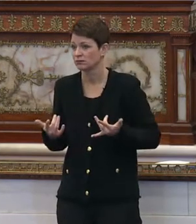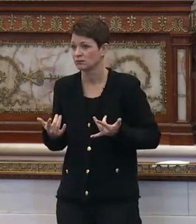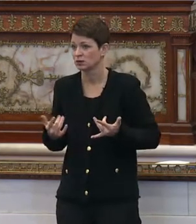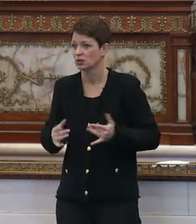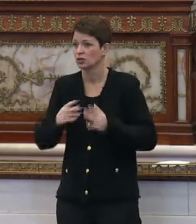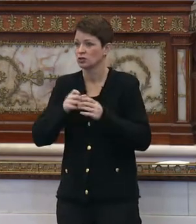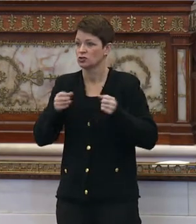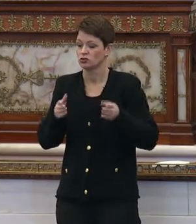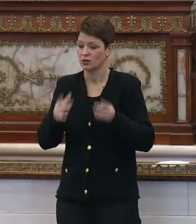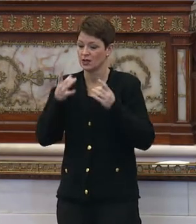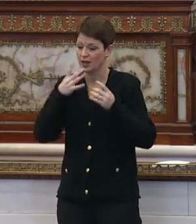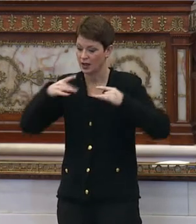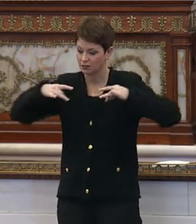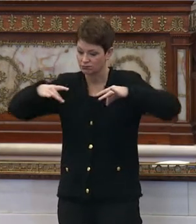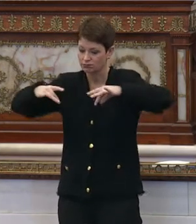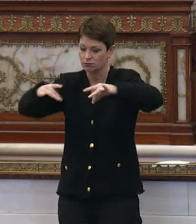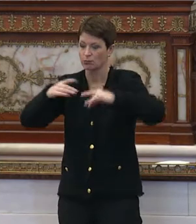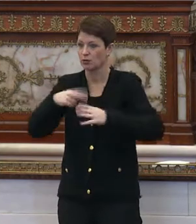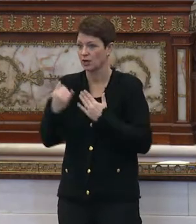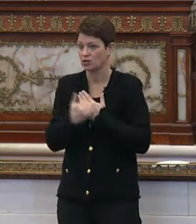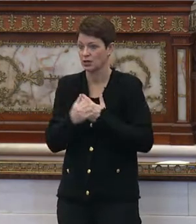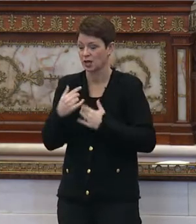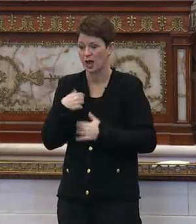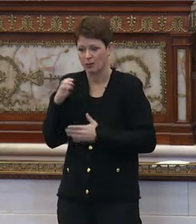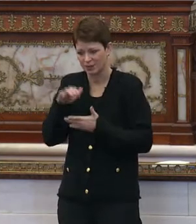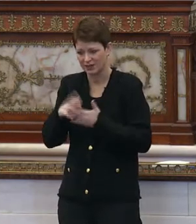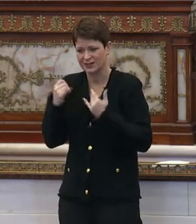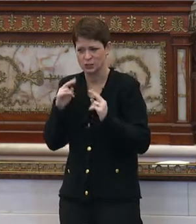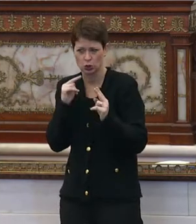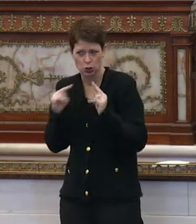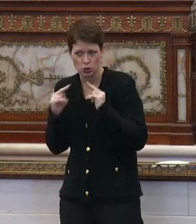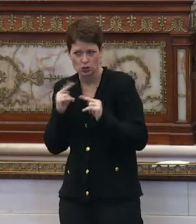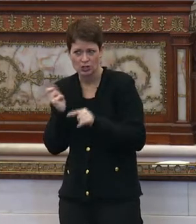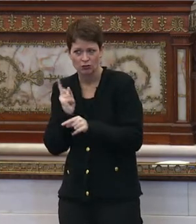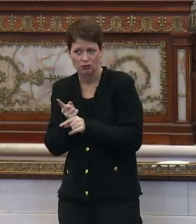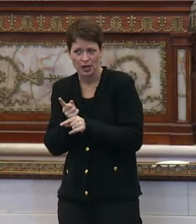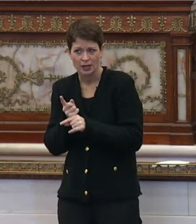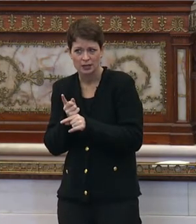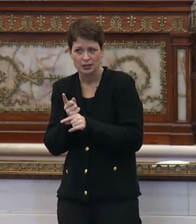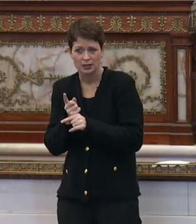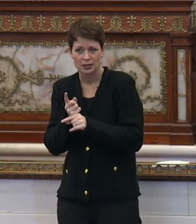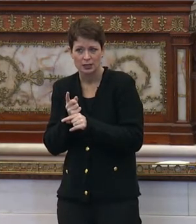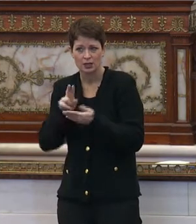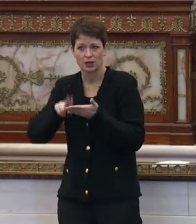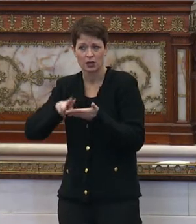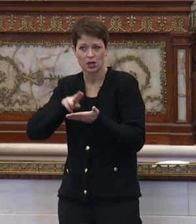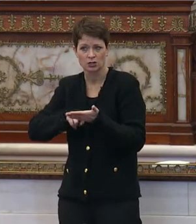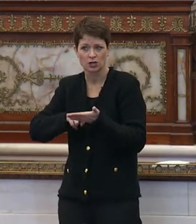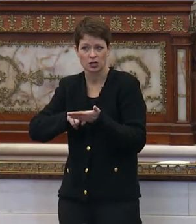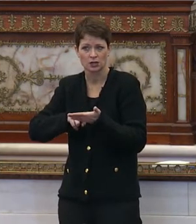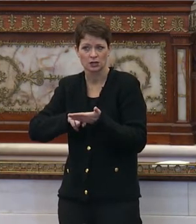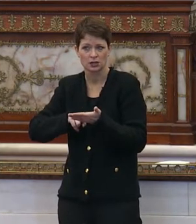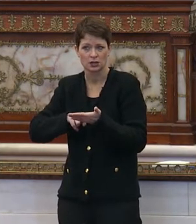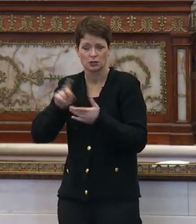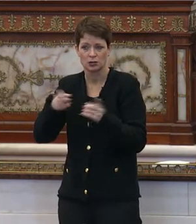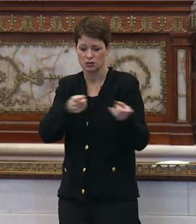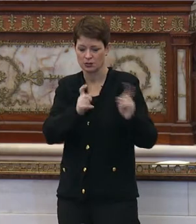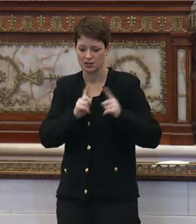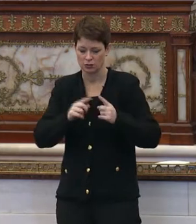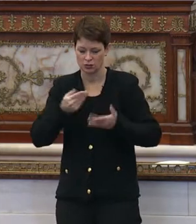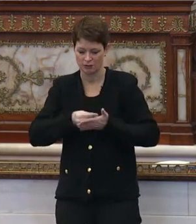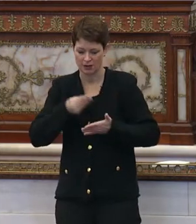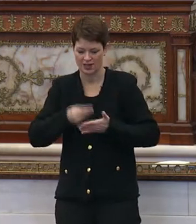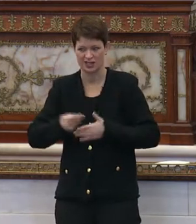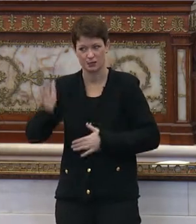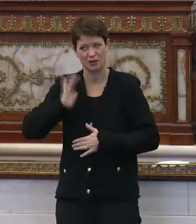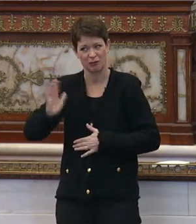lighting project, which my understanding is still being negotiated, and the contract was supposed to come to finance a little